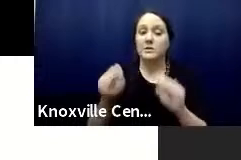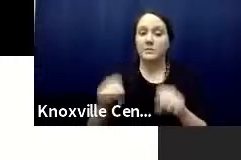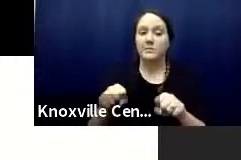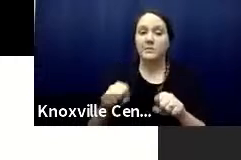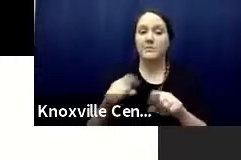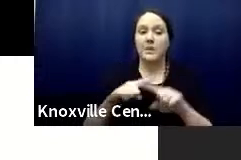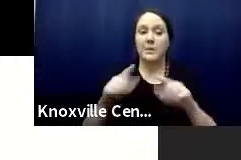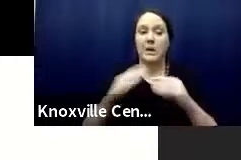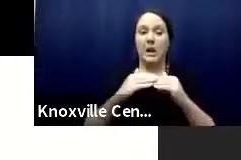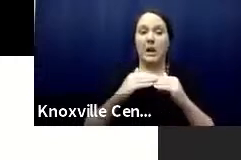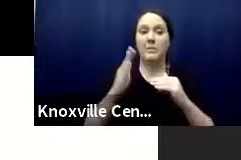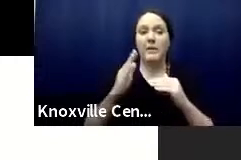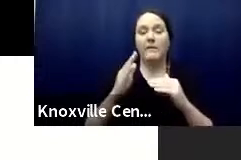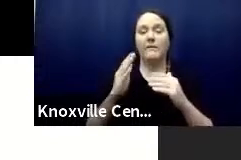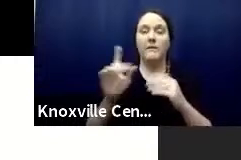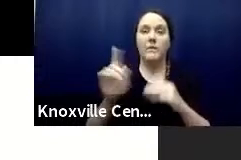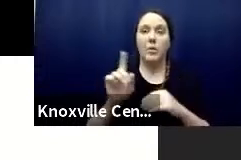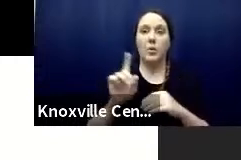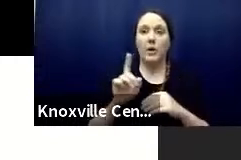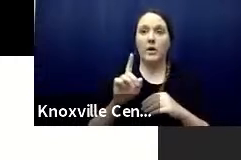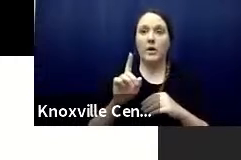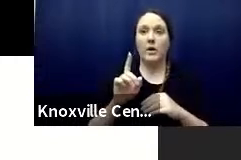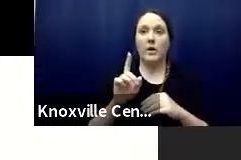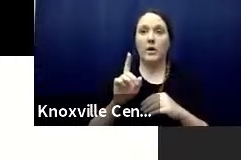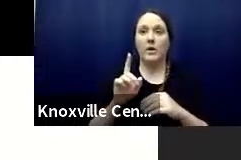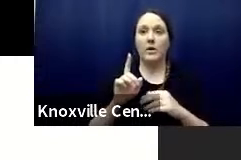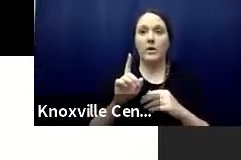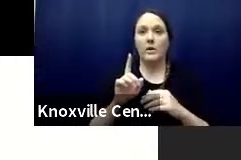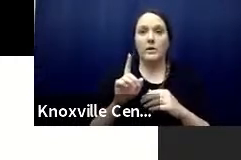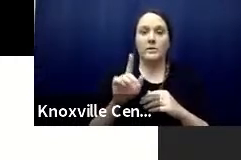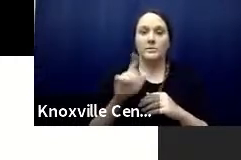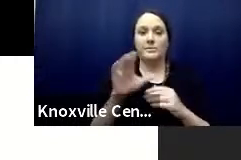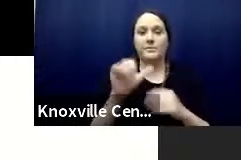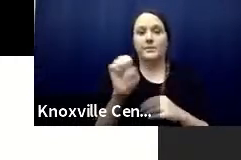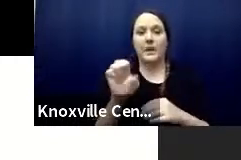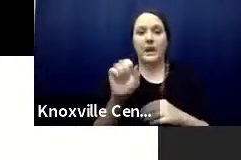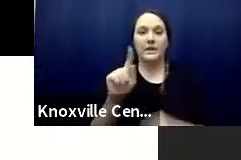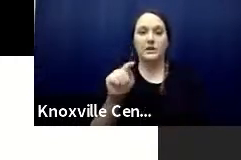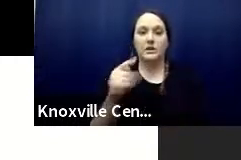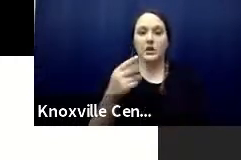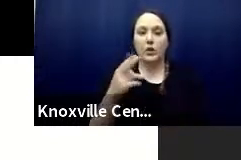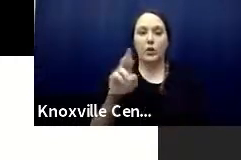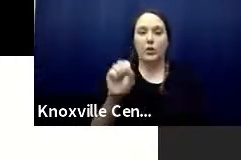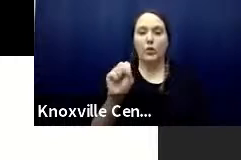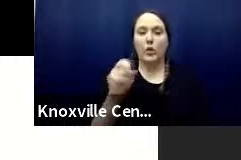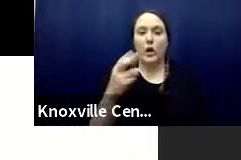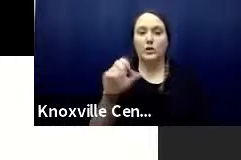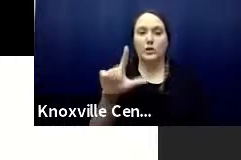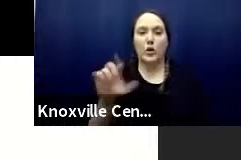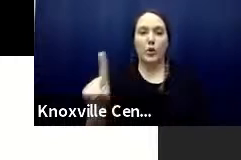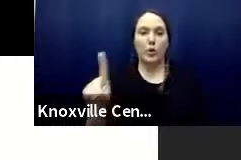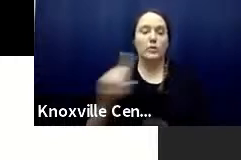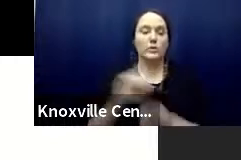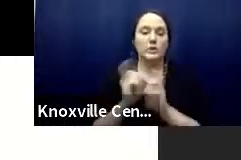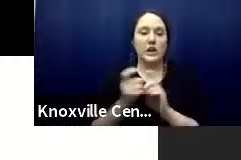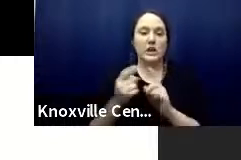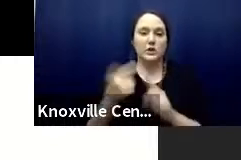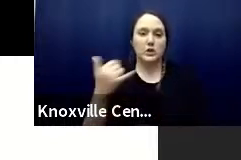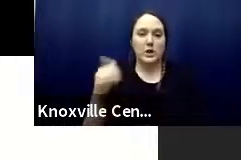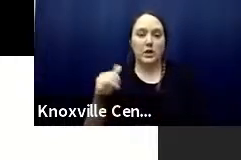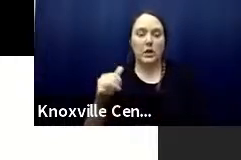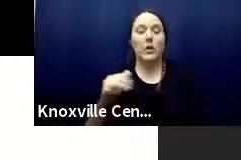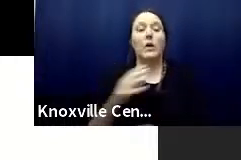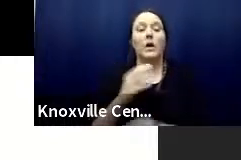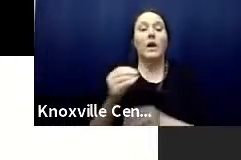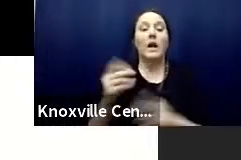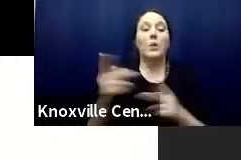above the threshold of when we transition, still above the case threshold of when we transition to yellow. And we've had the worst case growth of the